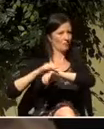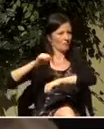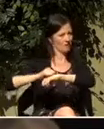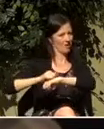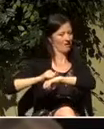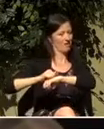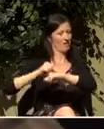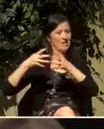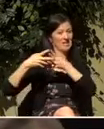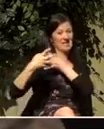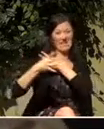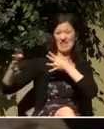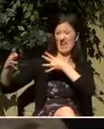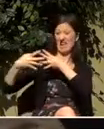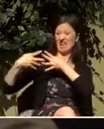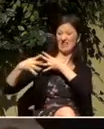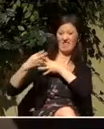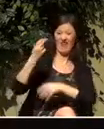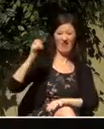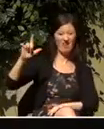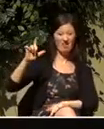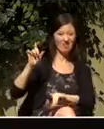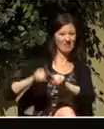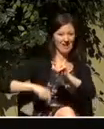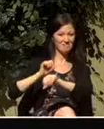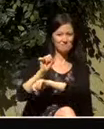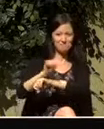hell wouldn't stand in its way.